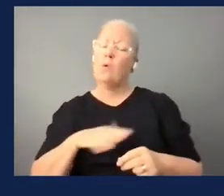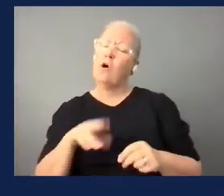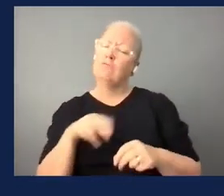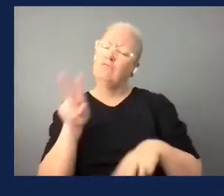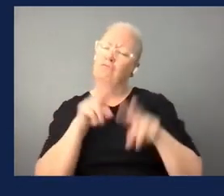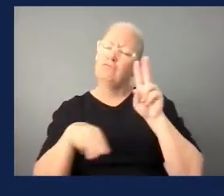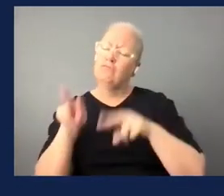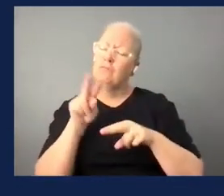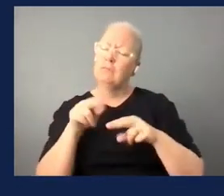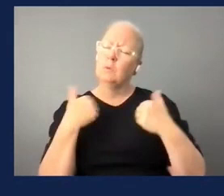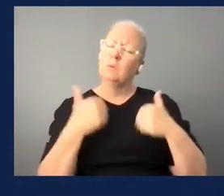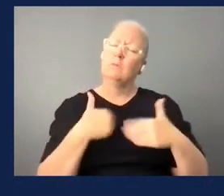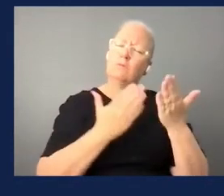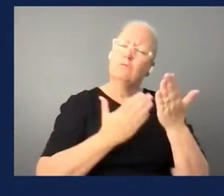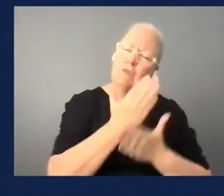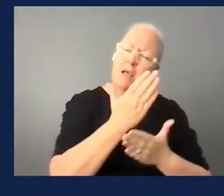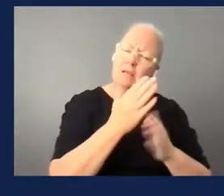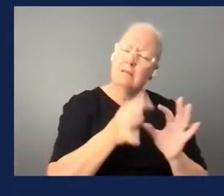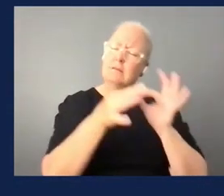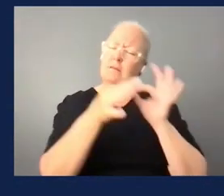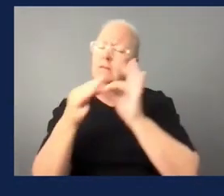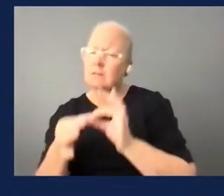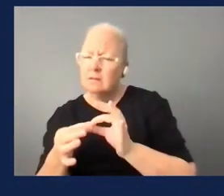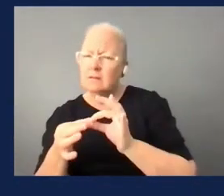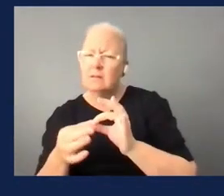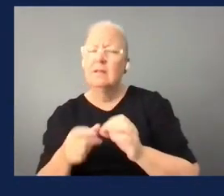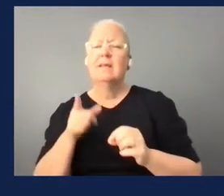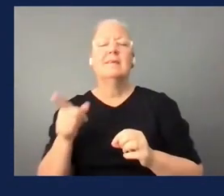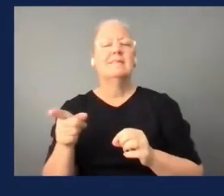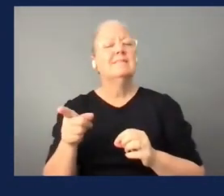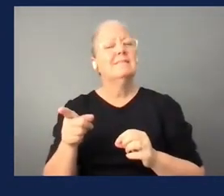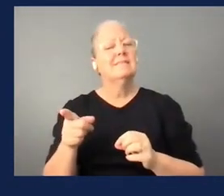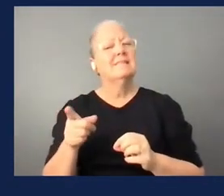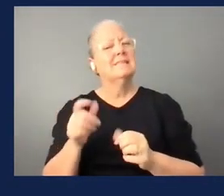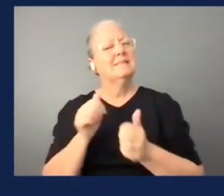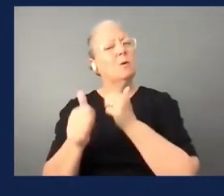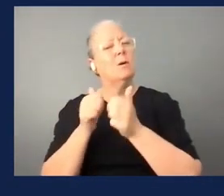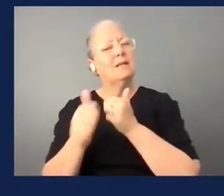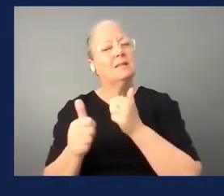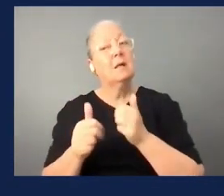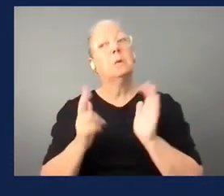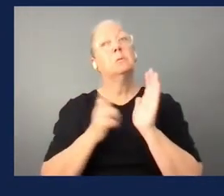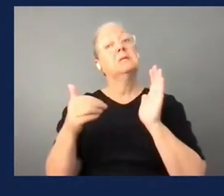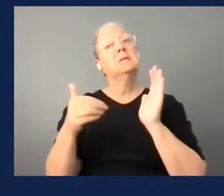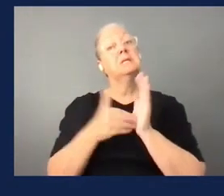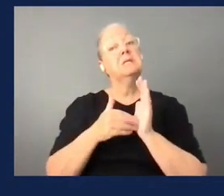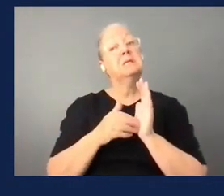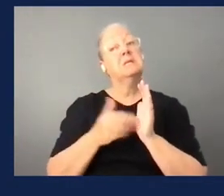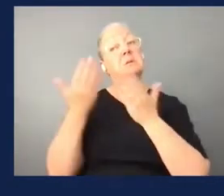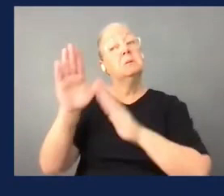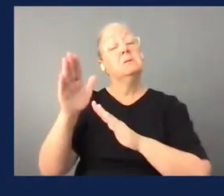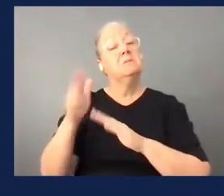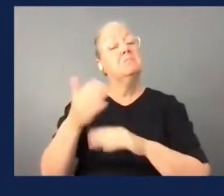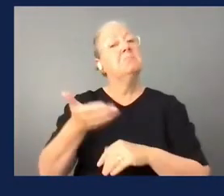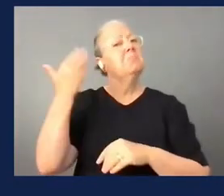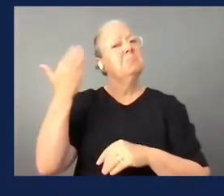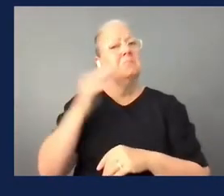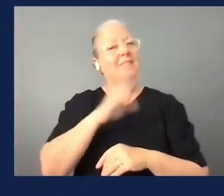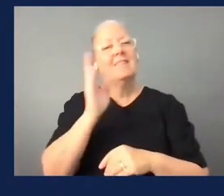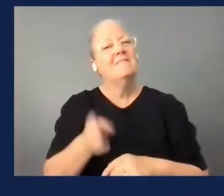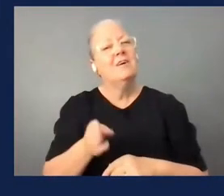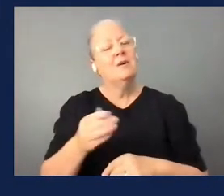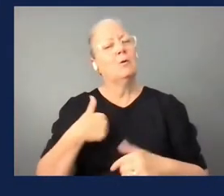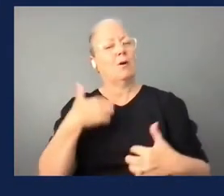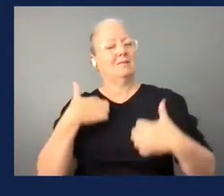that I don't think that has been done, at least in New Zealand in the past. If you could move to the next slide, please.